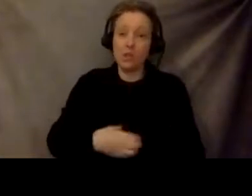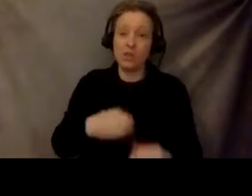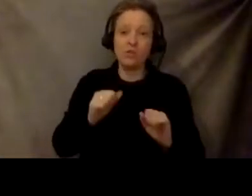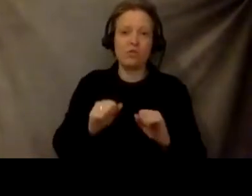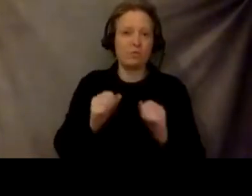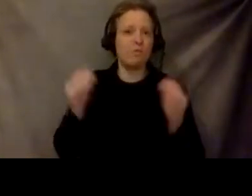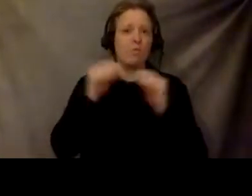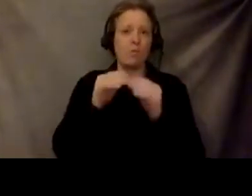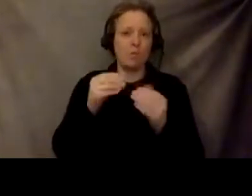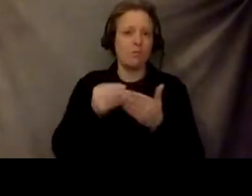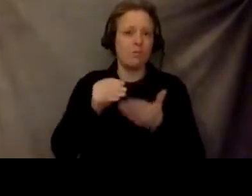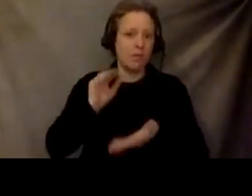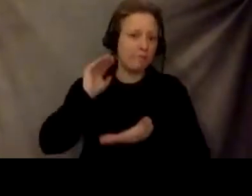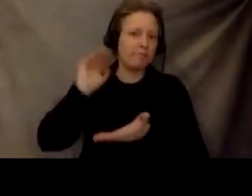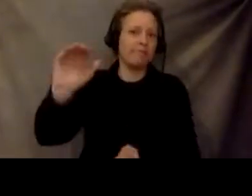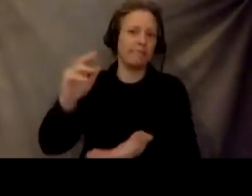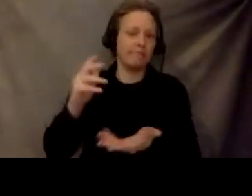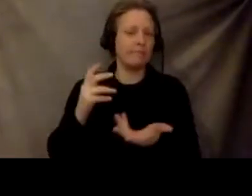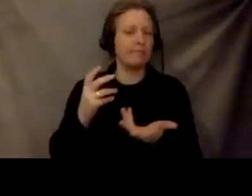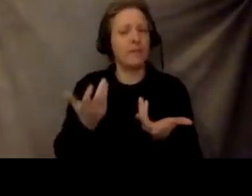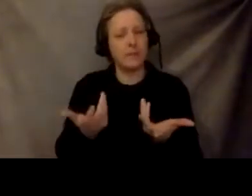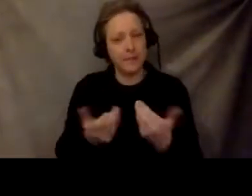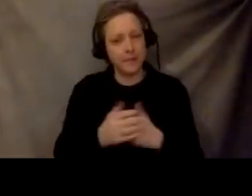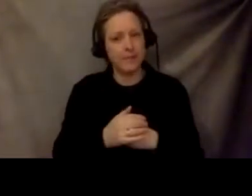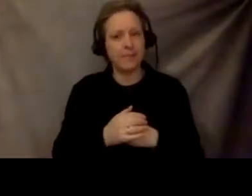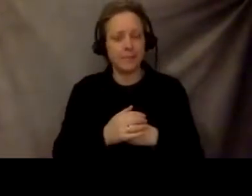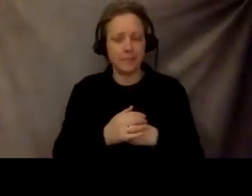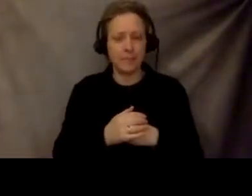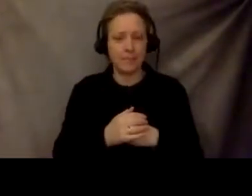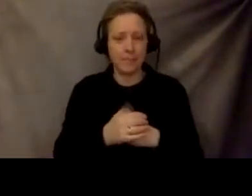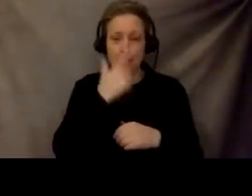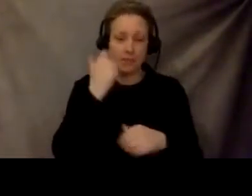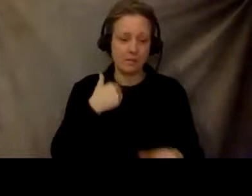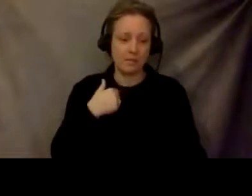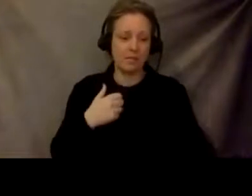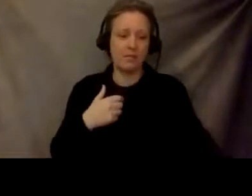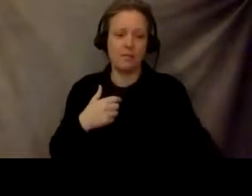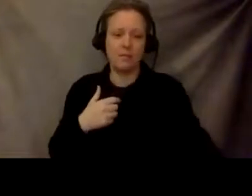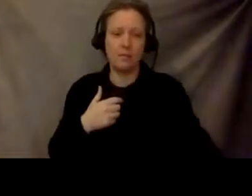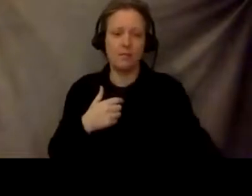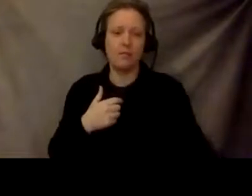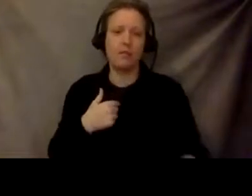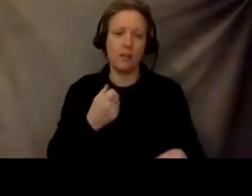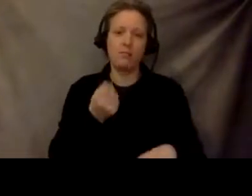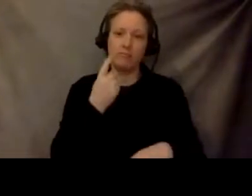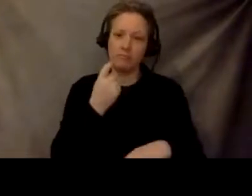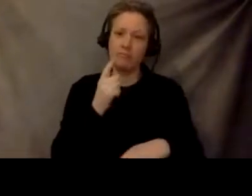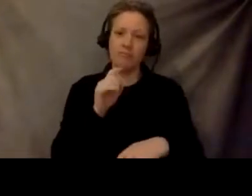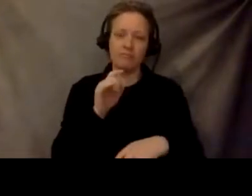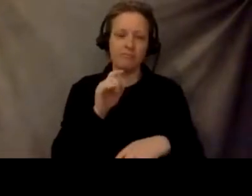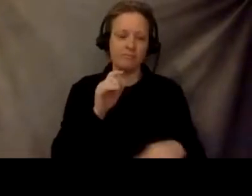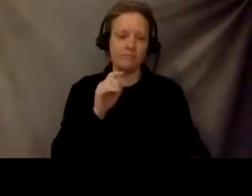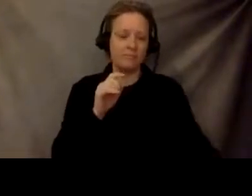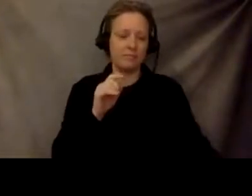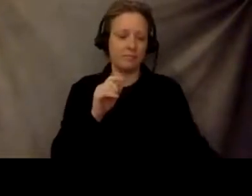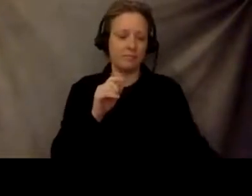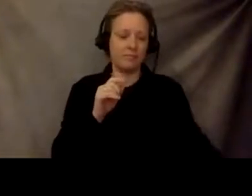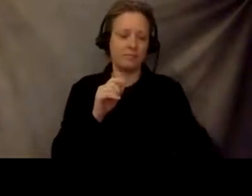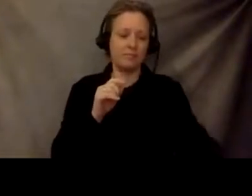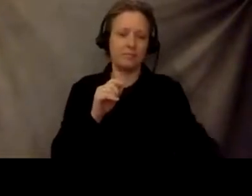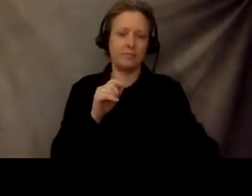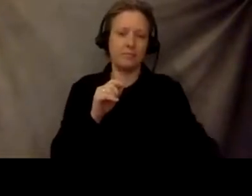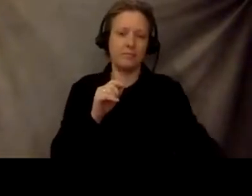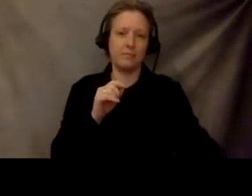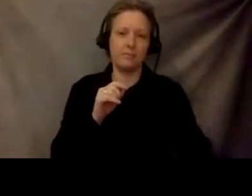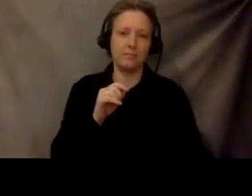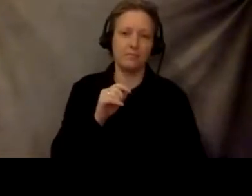into various difficult situations without proper equipment, without, you know, every backup, none of us, that'd be like sending you to Ukraine right